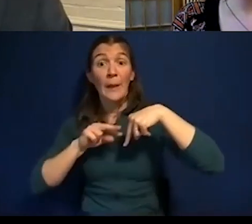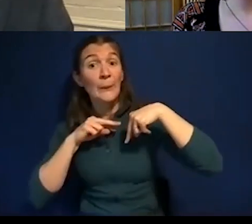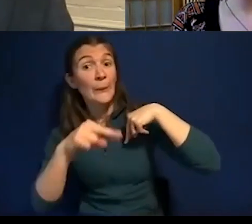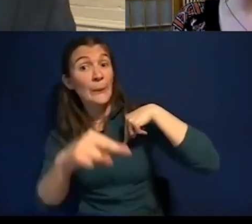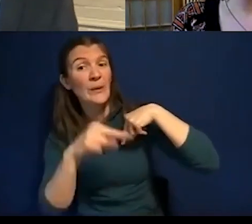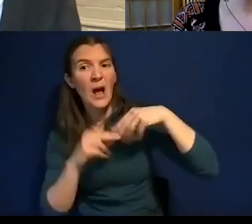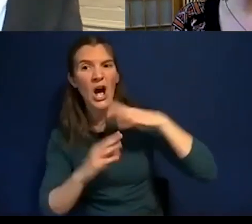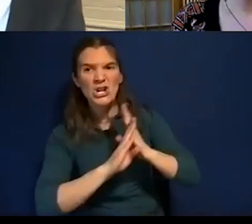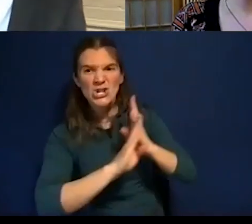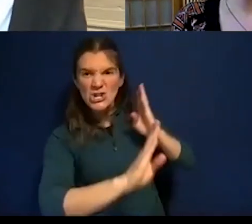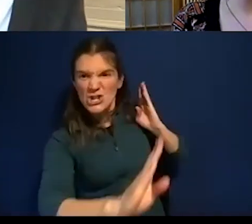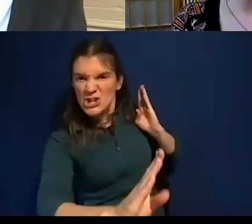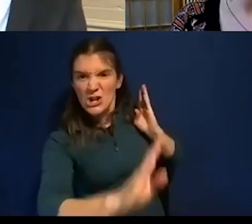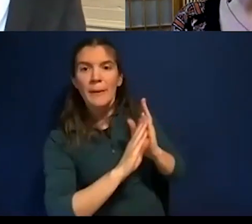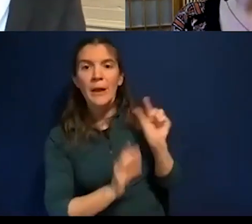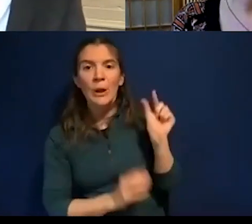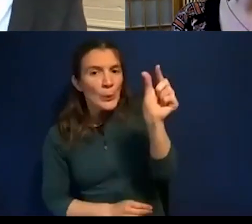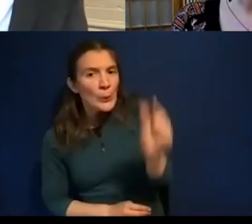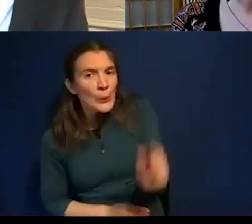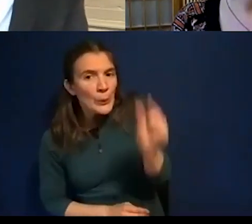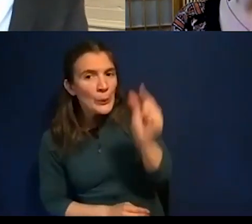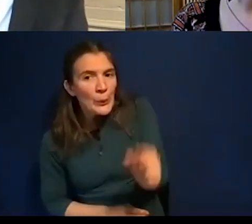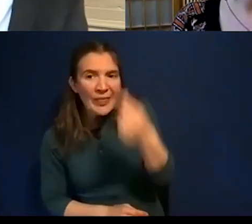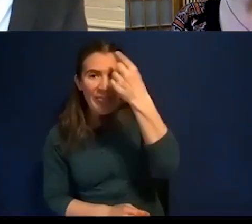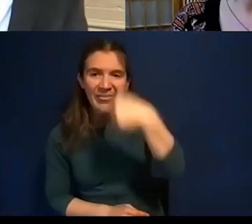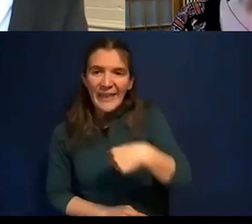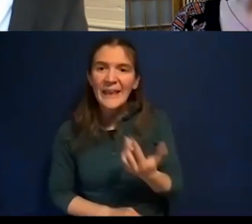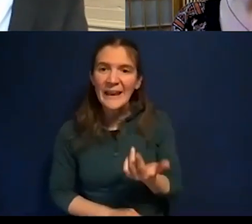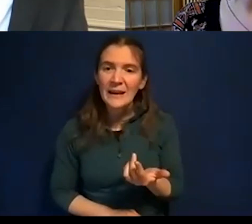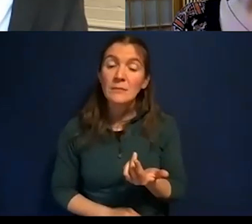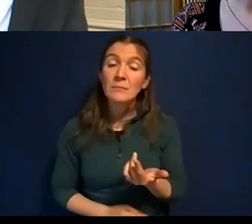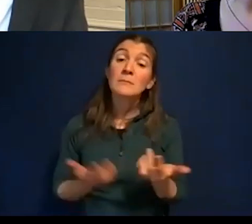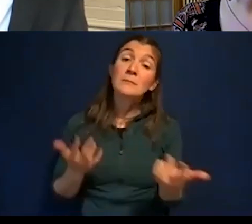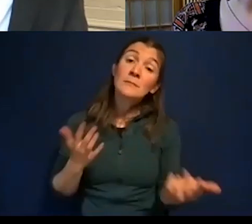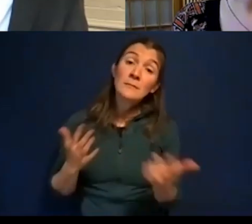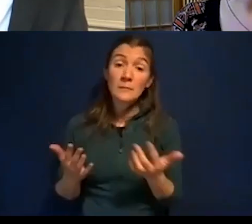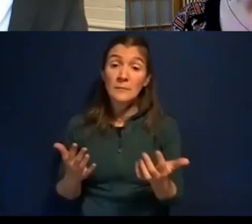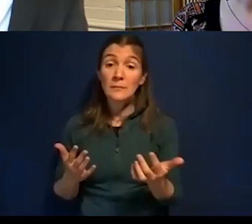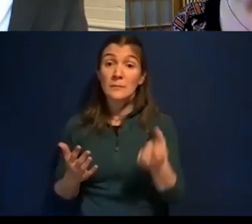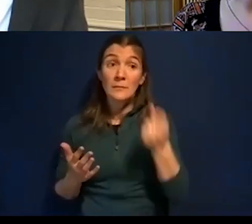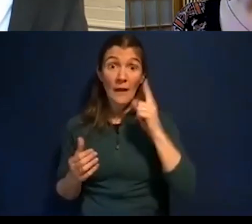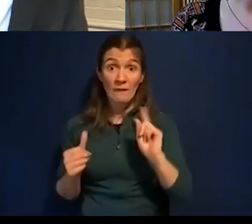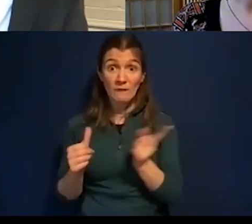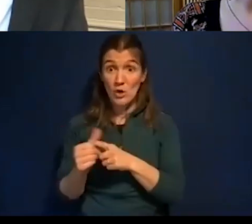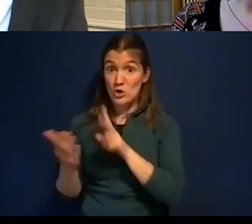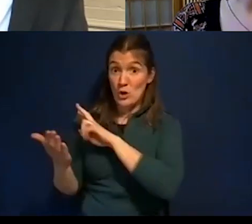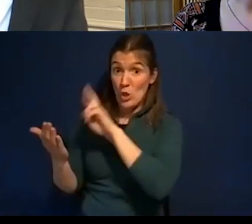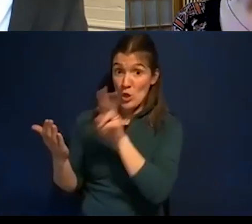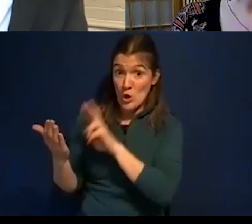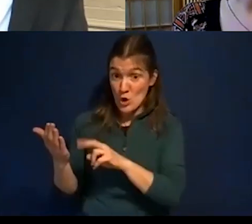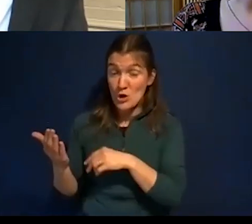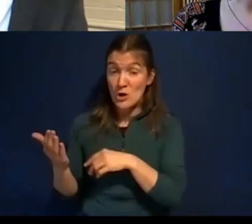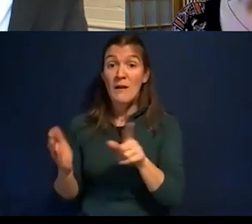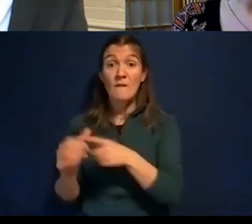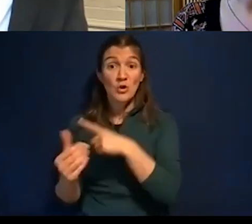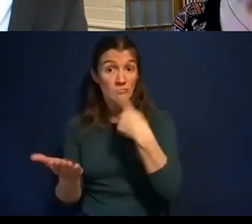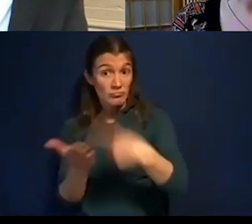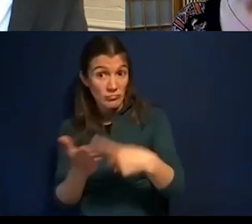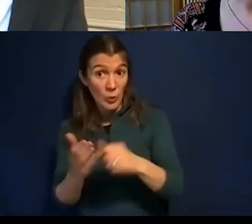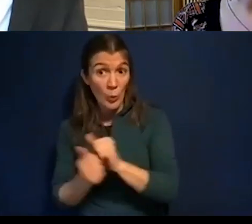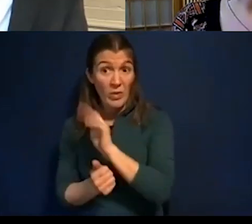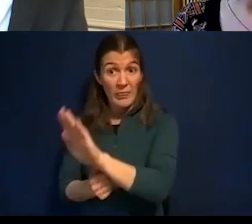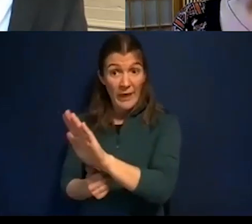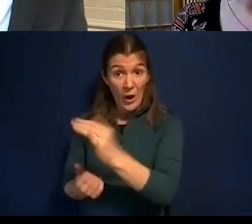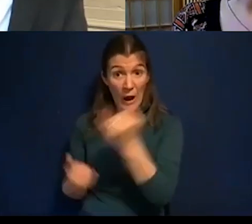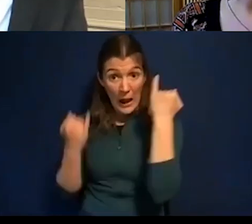some other object that would be more of a blockage. And I should say that in our first impression, when we were first approached by the Harris Hill team about